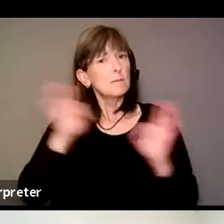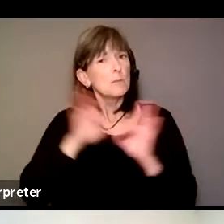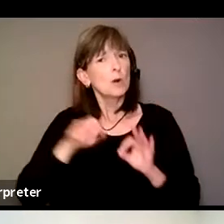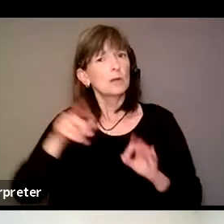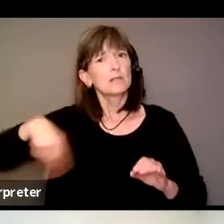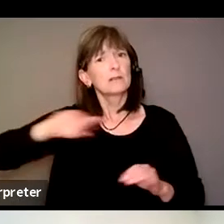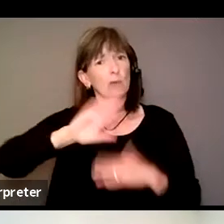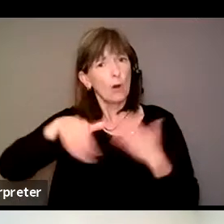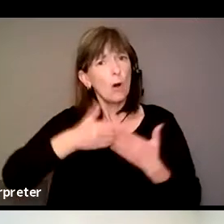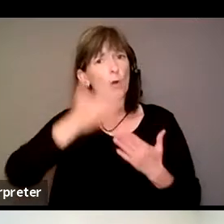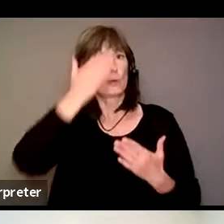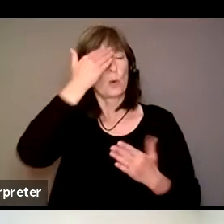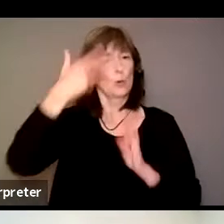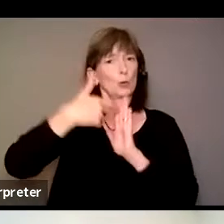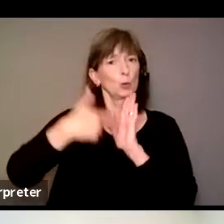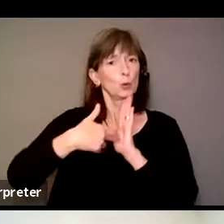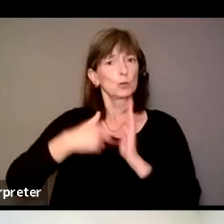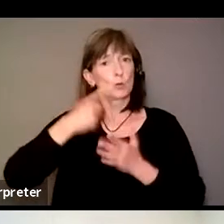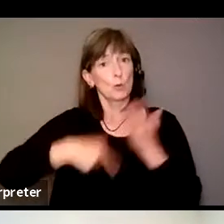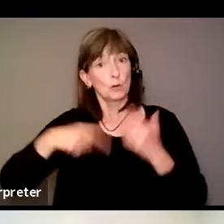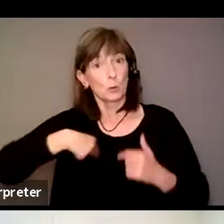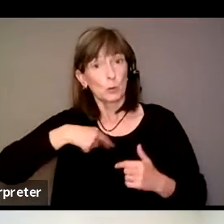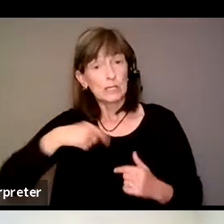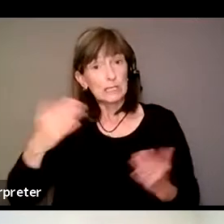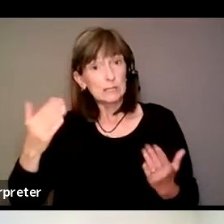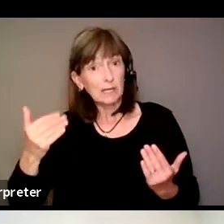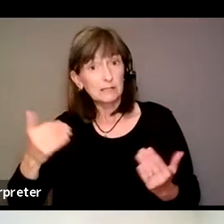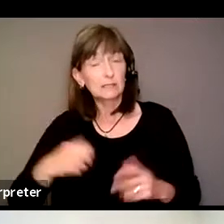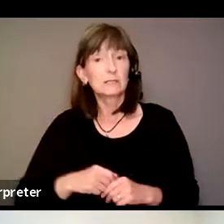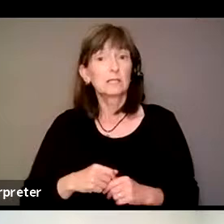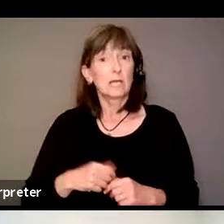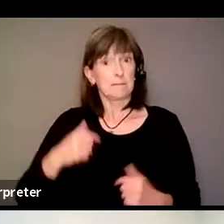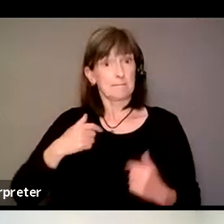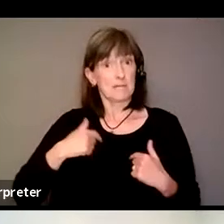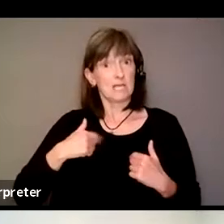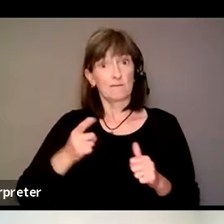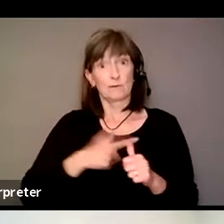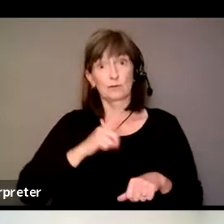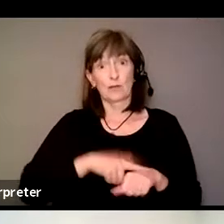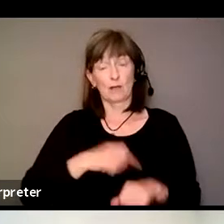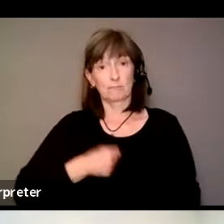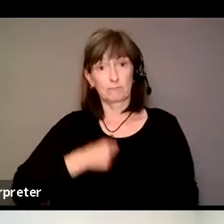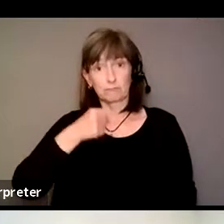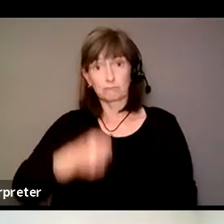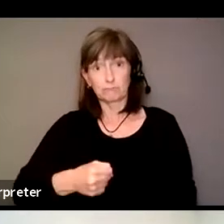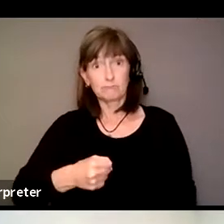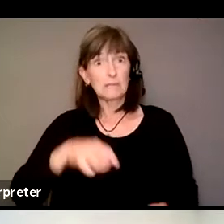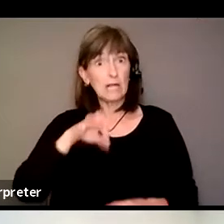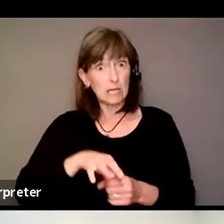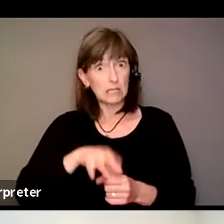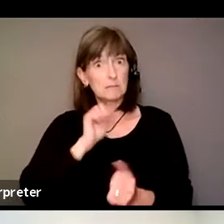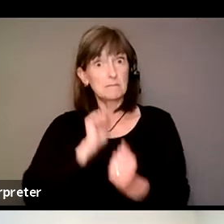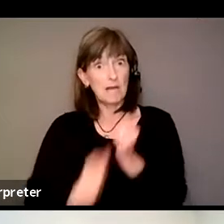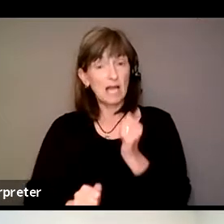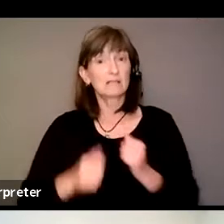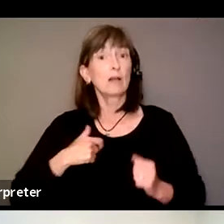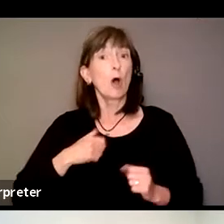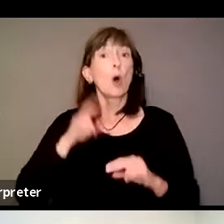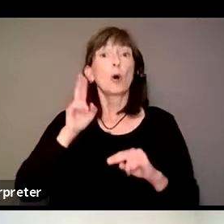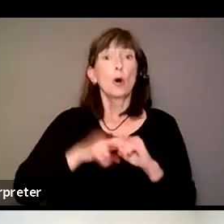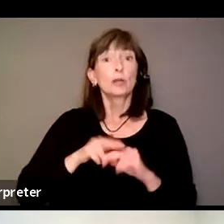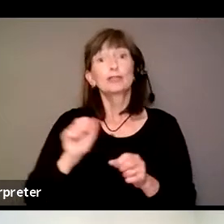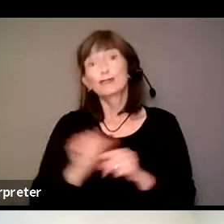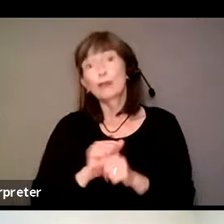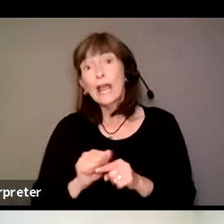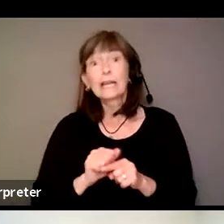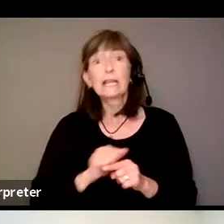ultimately. And it's like you said, we jump in. When I was certainly first elected as an MHA, You know, there was no sitting down training. Here's what you're supposed to do. Here's